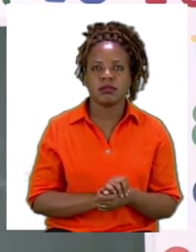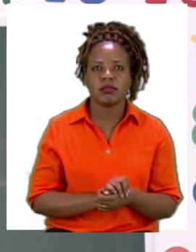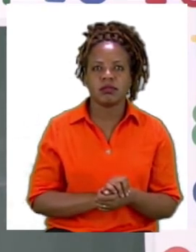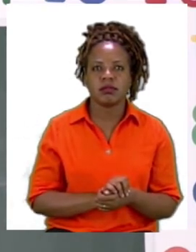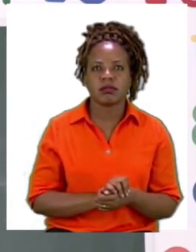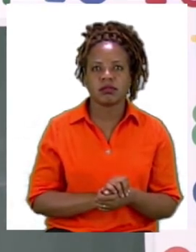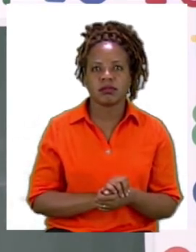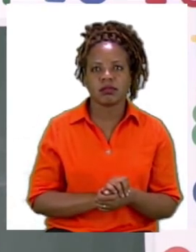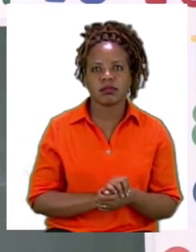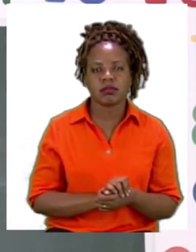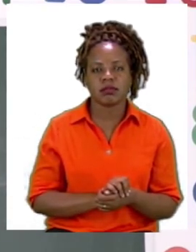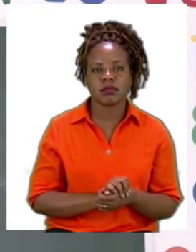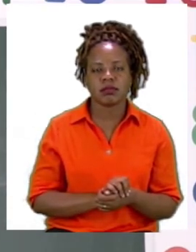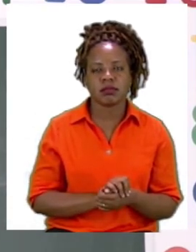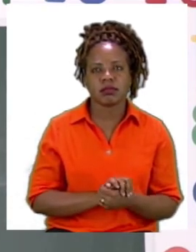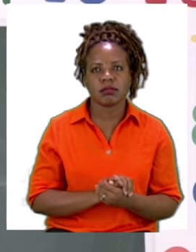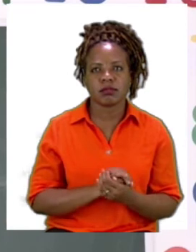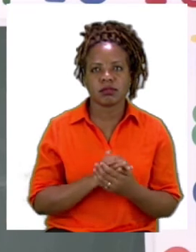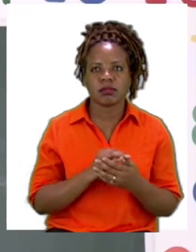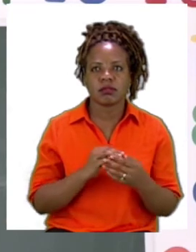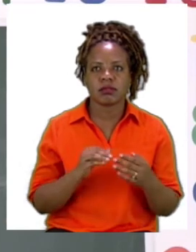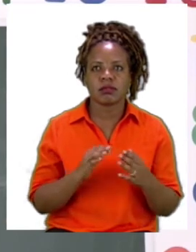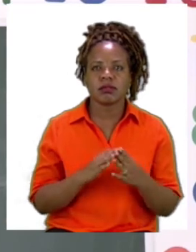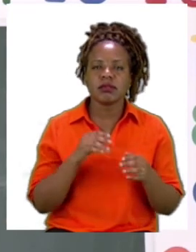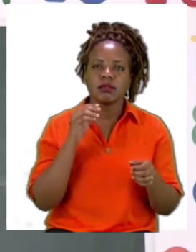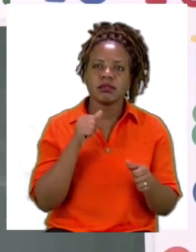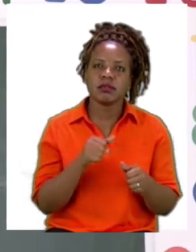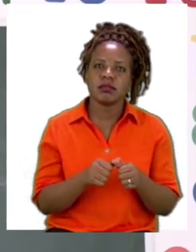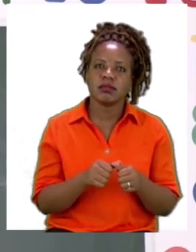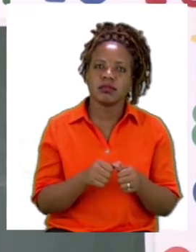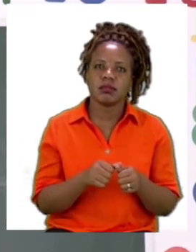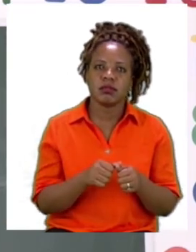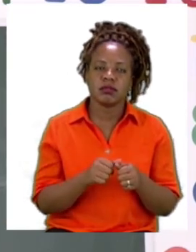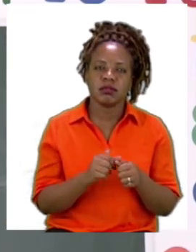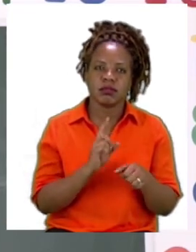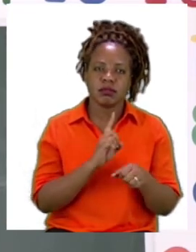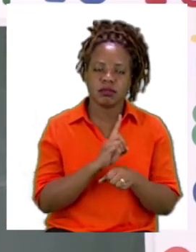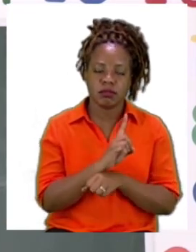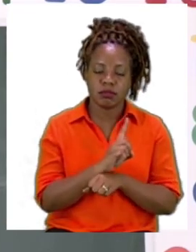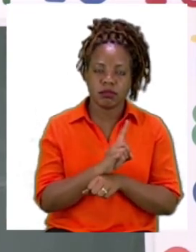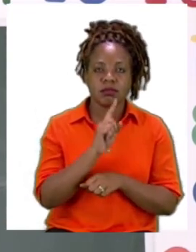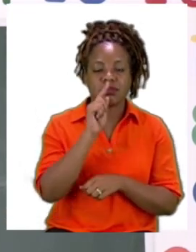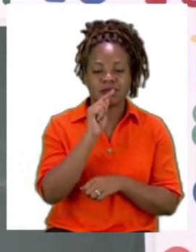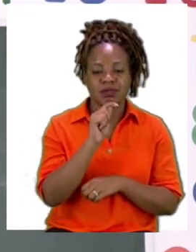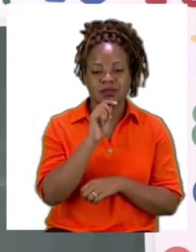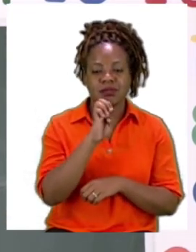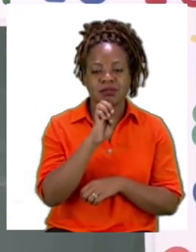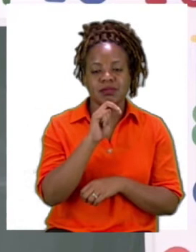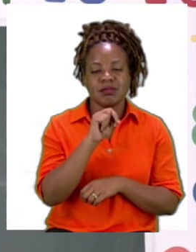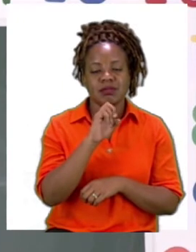So that is what we are going to do. Now remember, we first need to add our tens